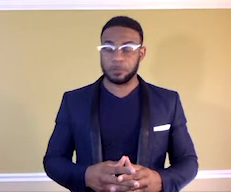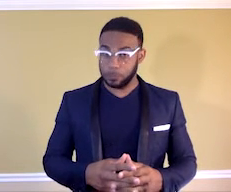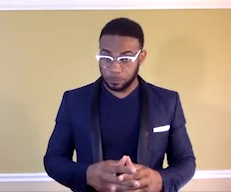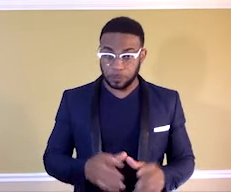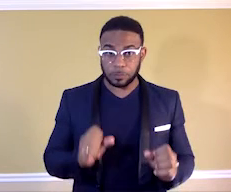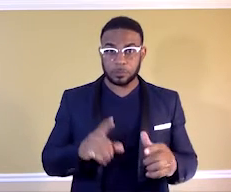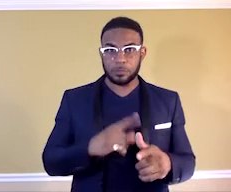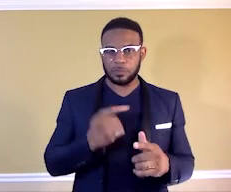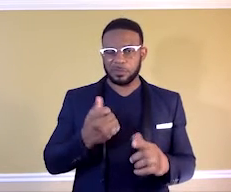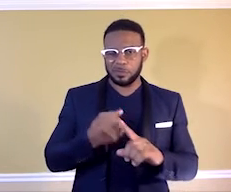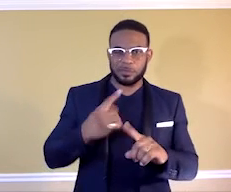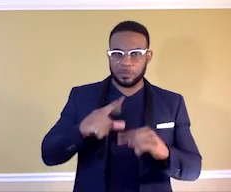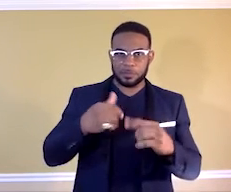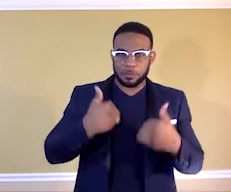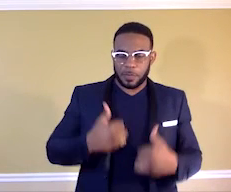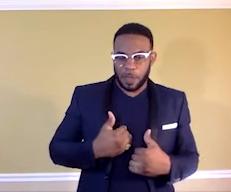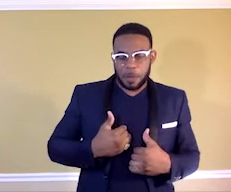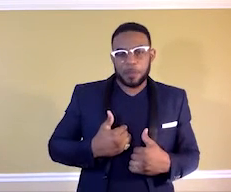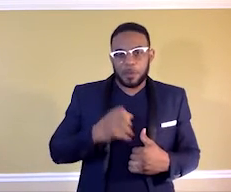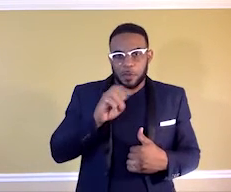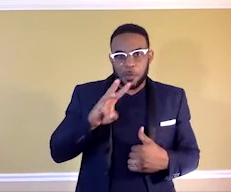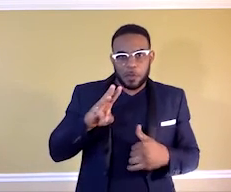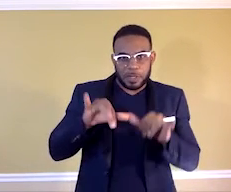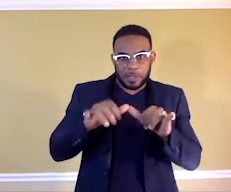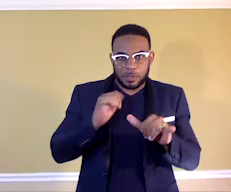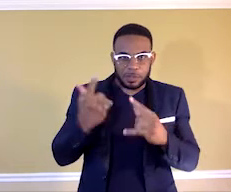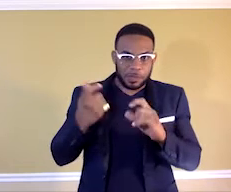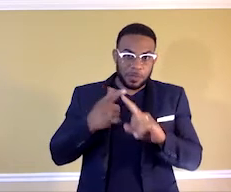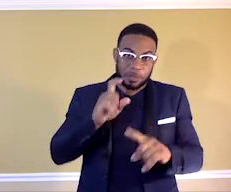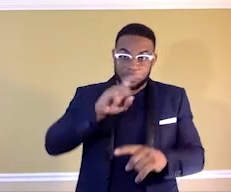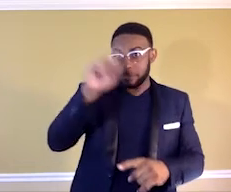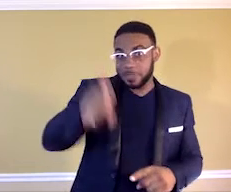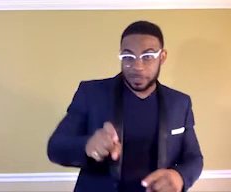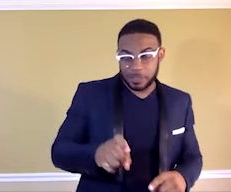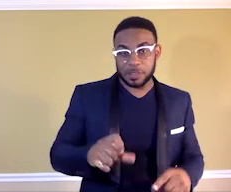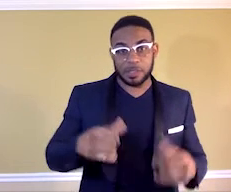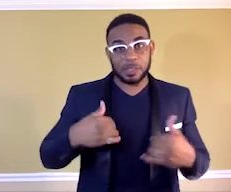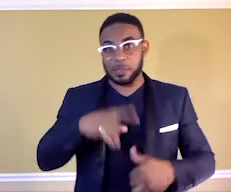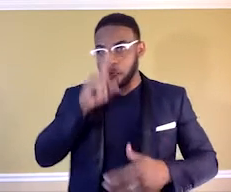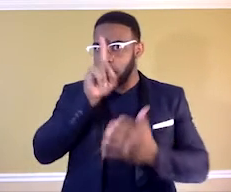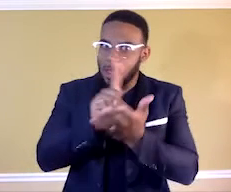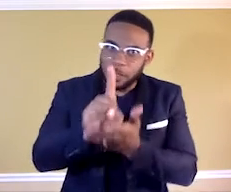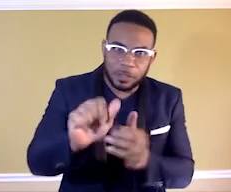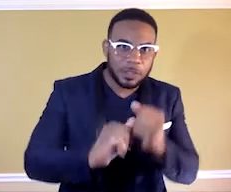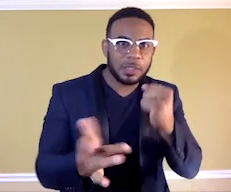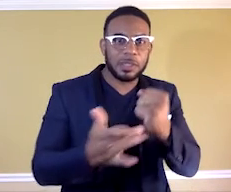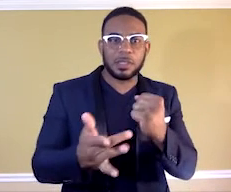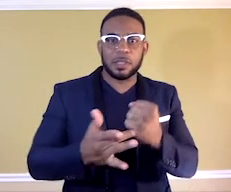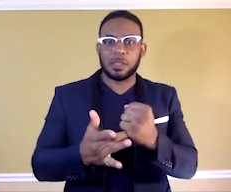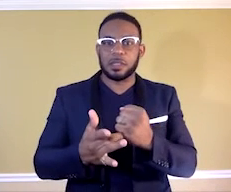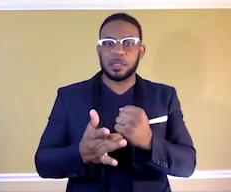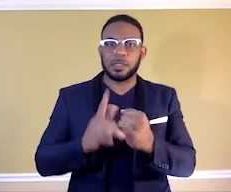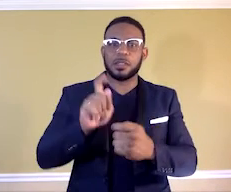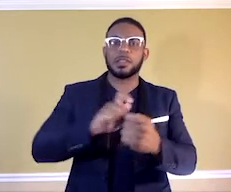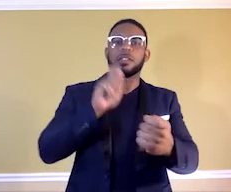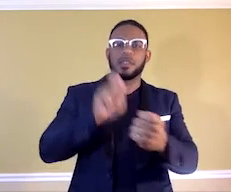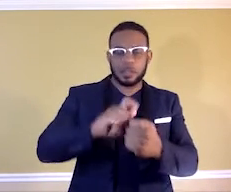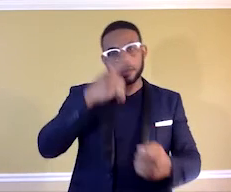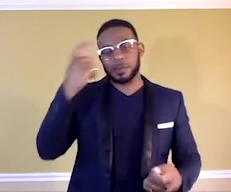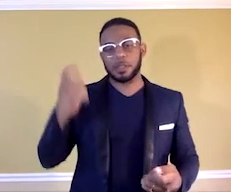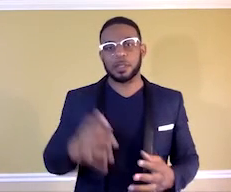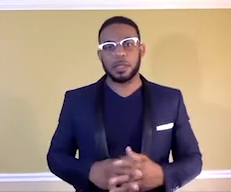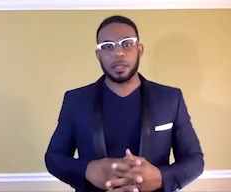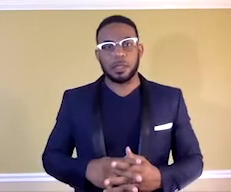So a bit about me. I'm a software engineer who hails from Texas, and I fell in love with technology precisely